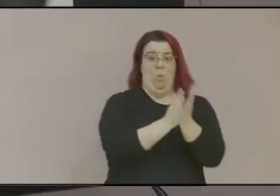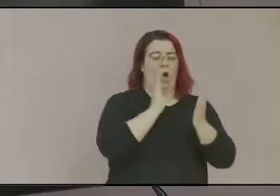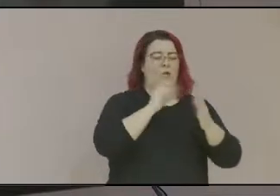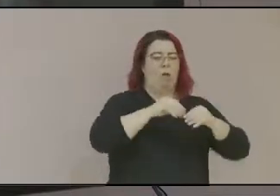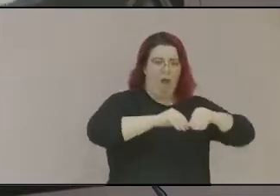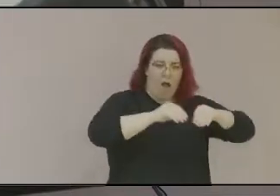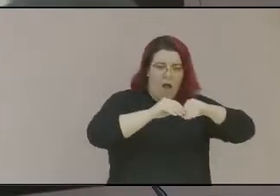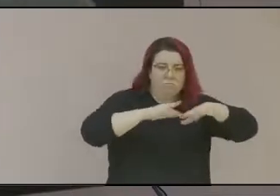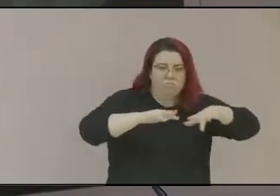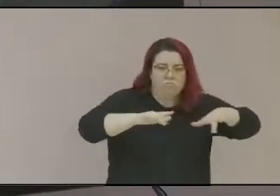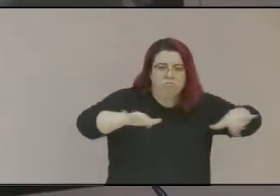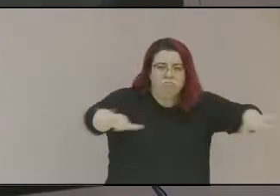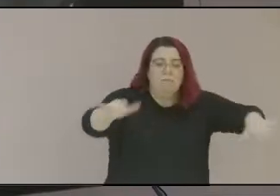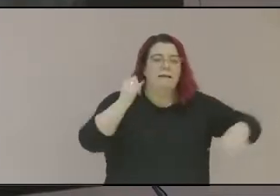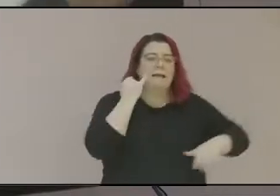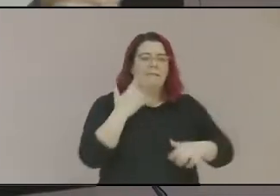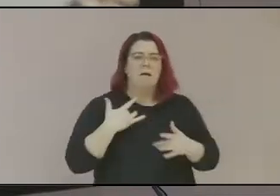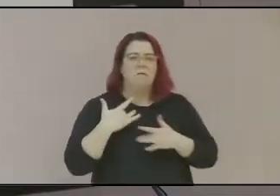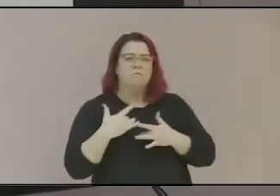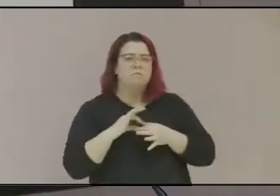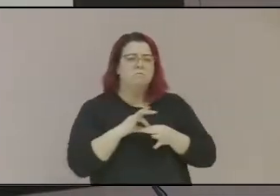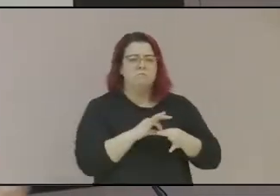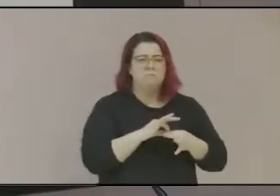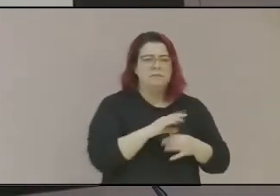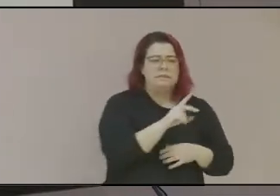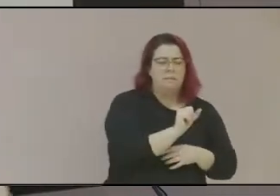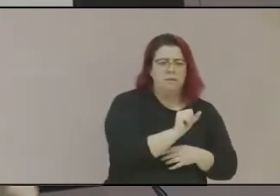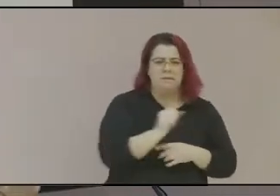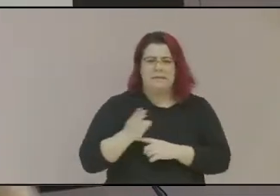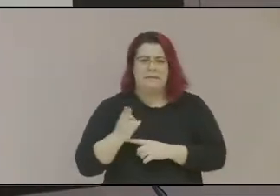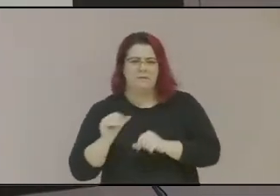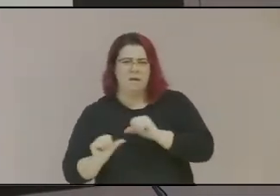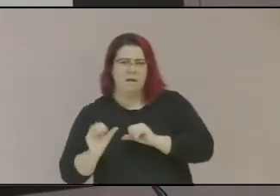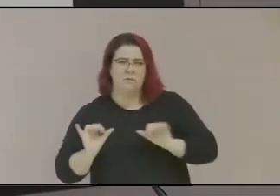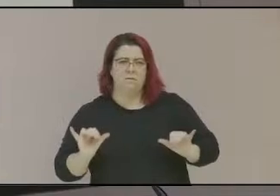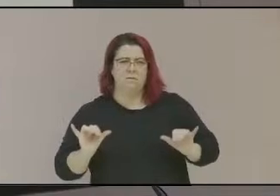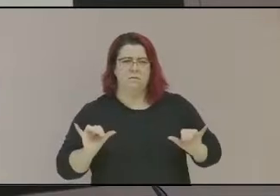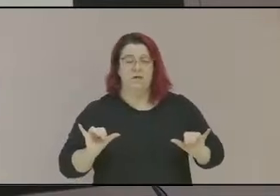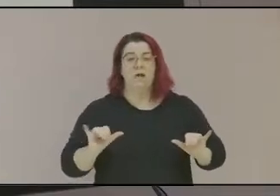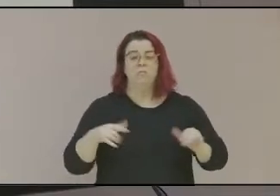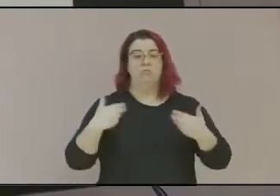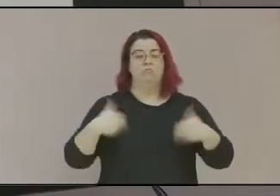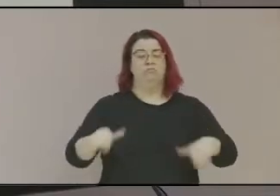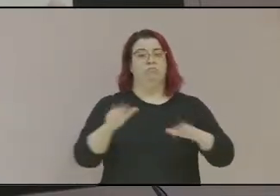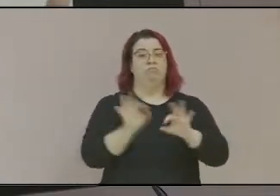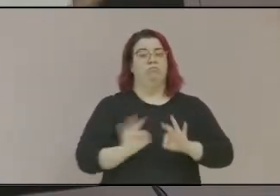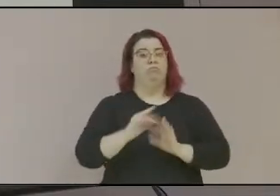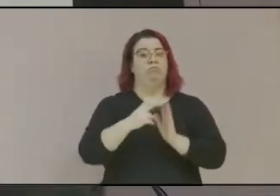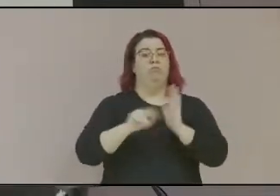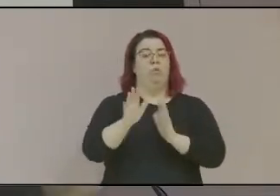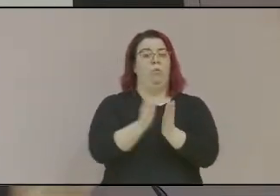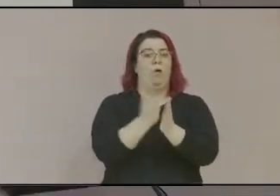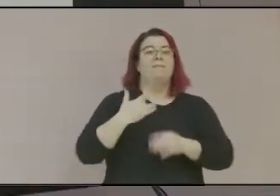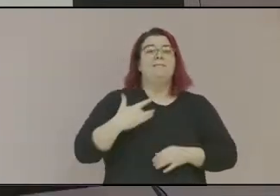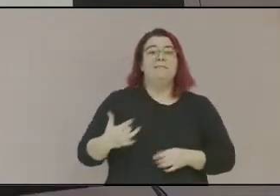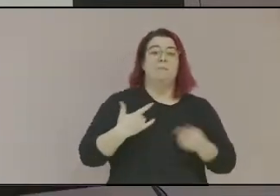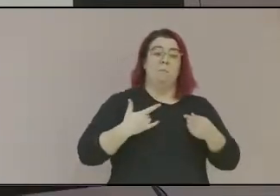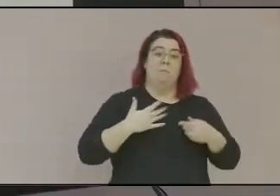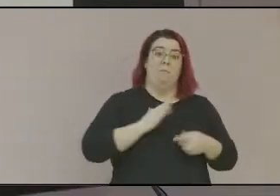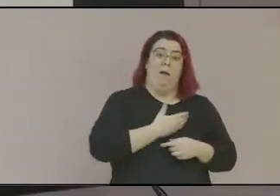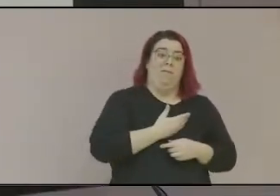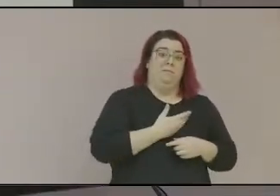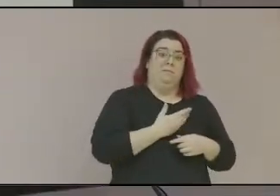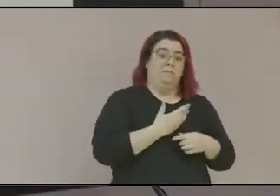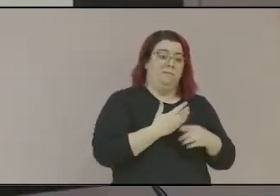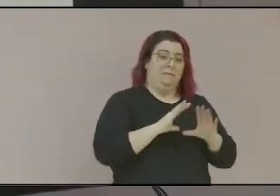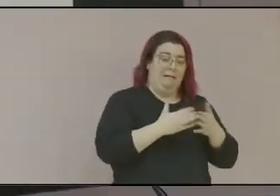of the history of science and disability. I often assign an essay by Dr. Mills when I teach